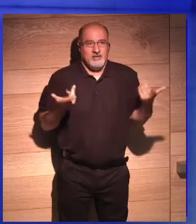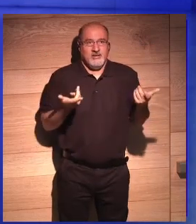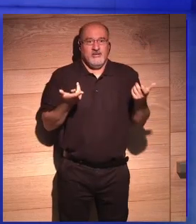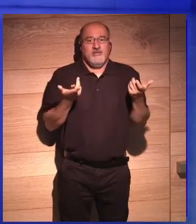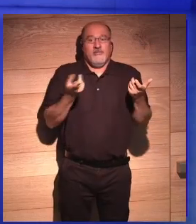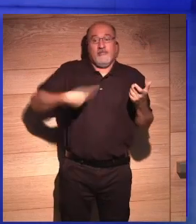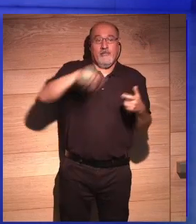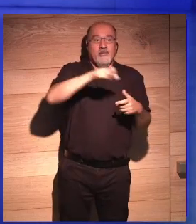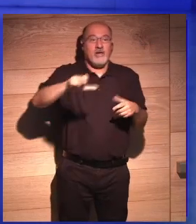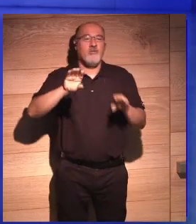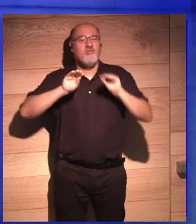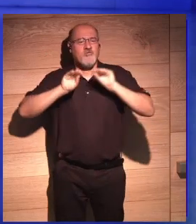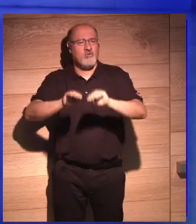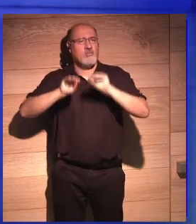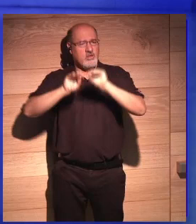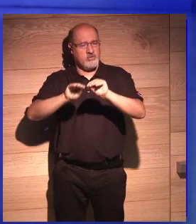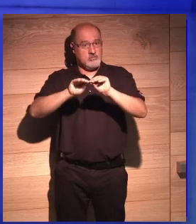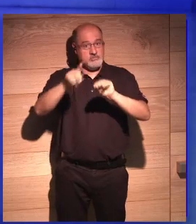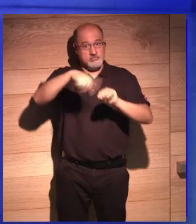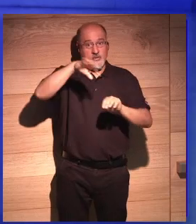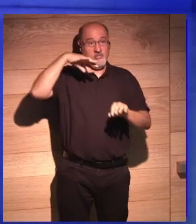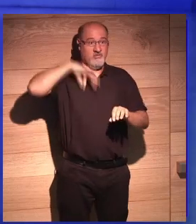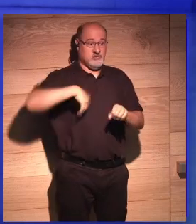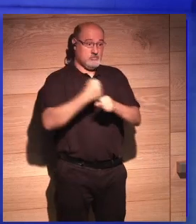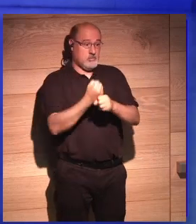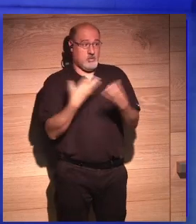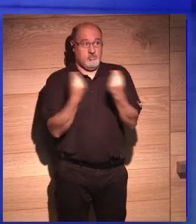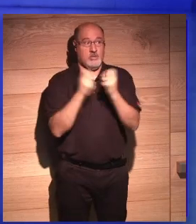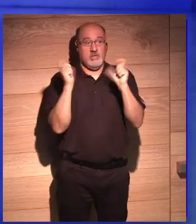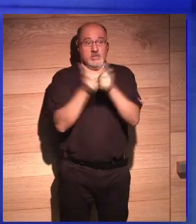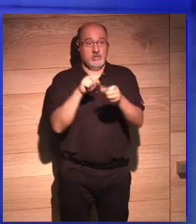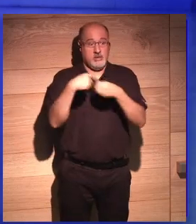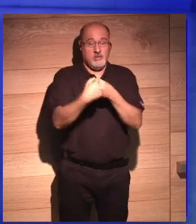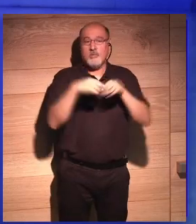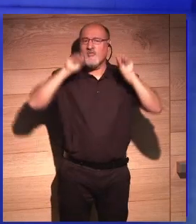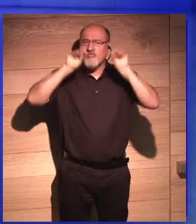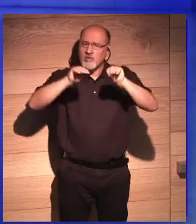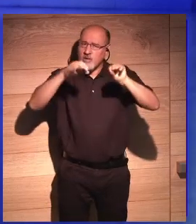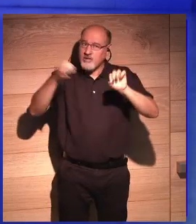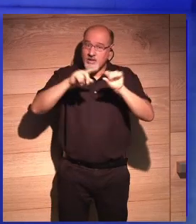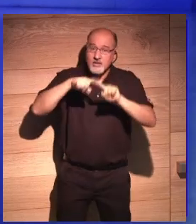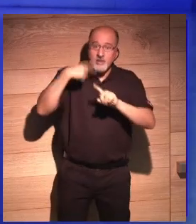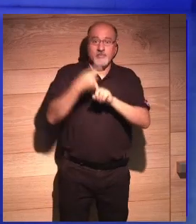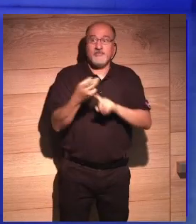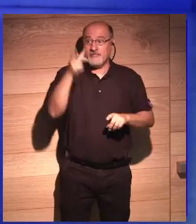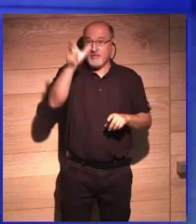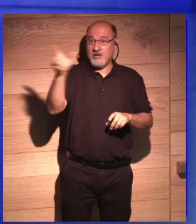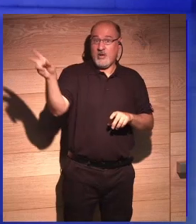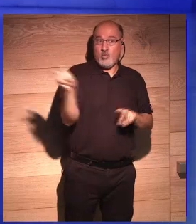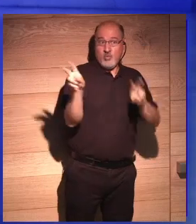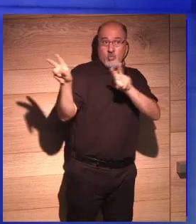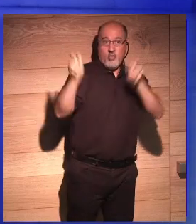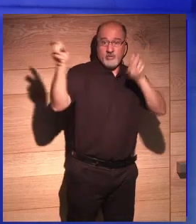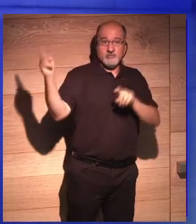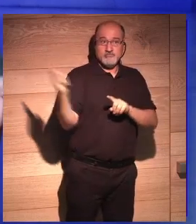can prep and allow a newbie, someone that's completely fresh to